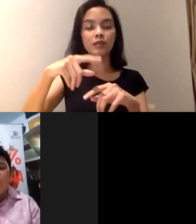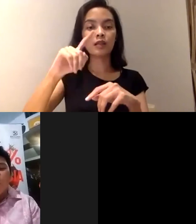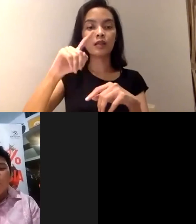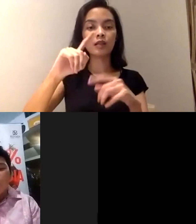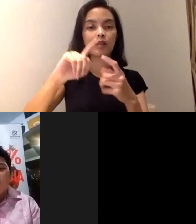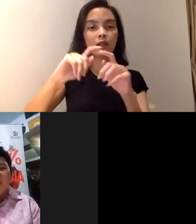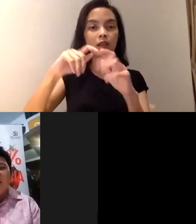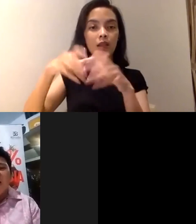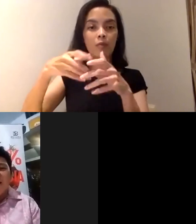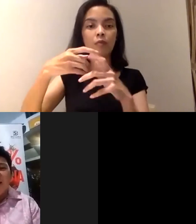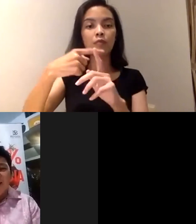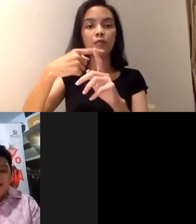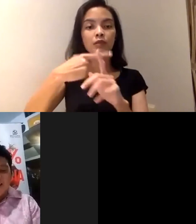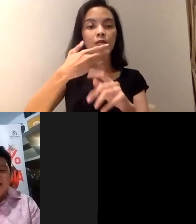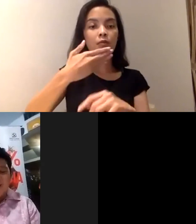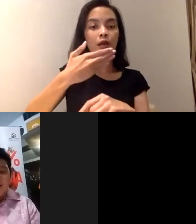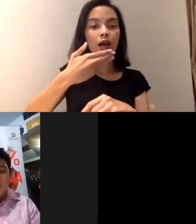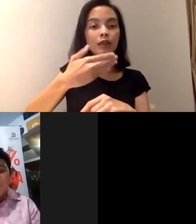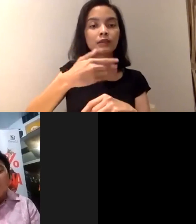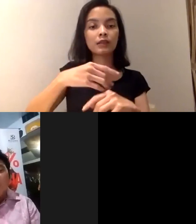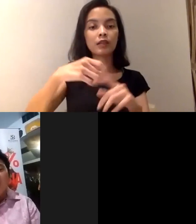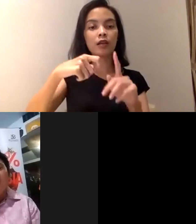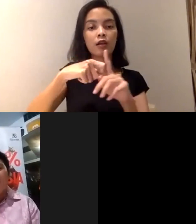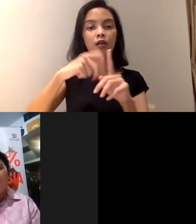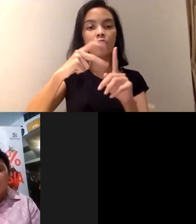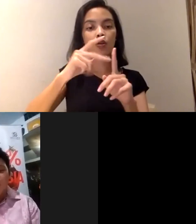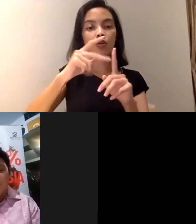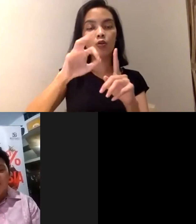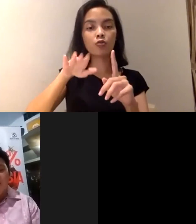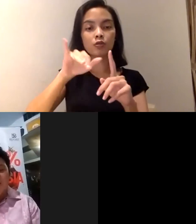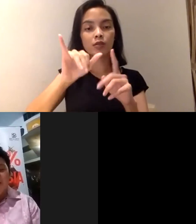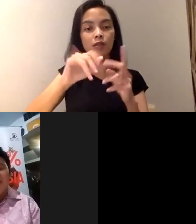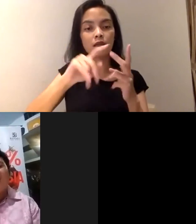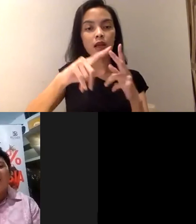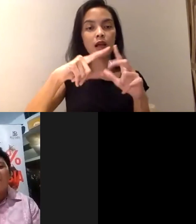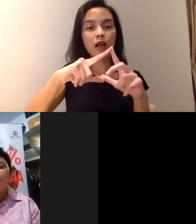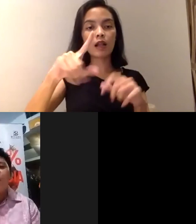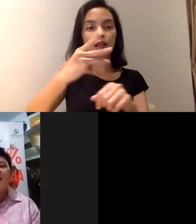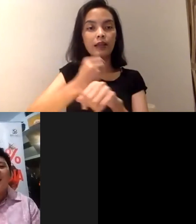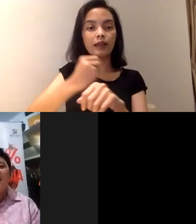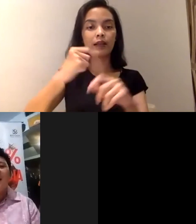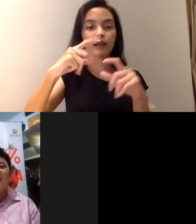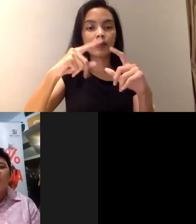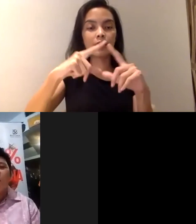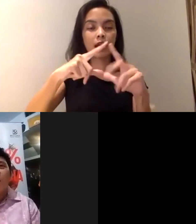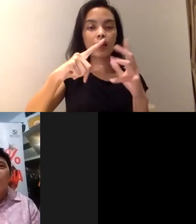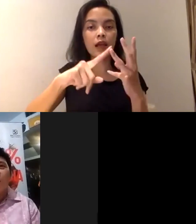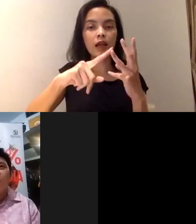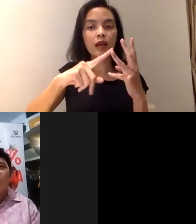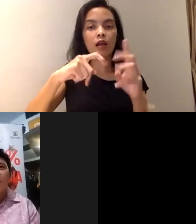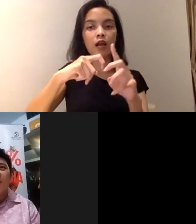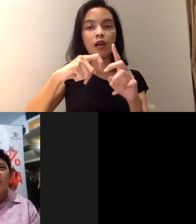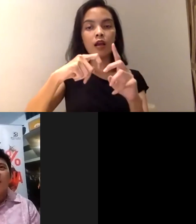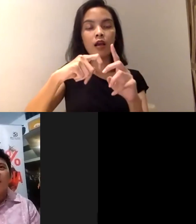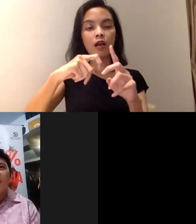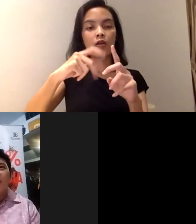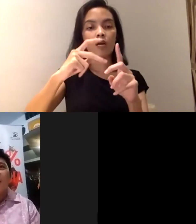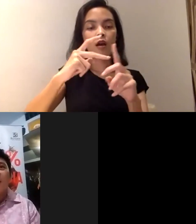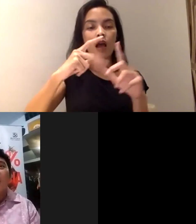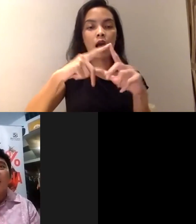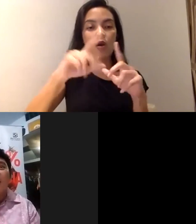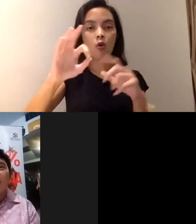Hao, Khozy, Allegra, and Sophia for taking time to be with us tonight. And of course, thank you to all of our viewers.